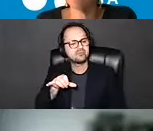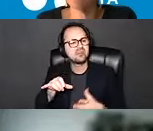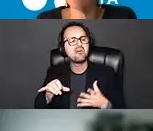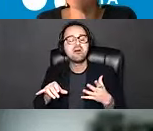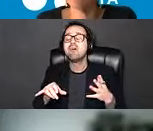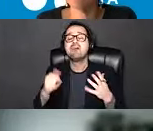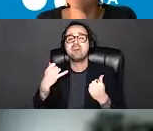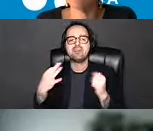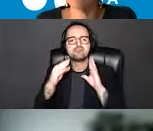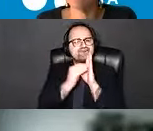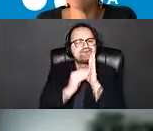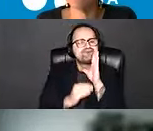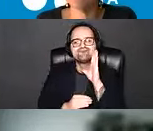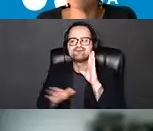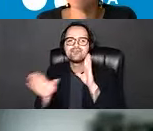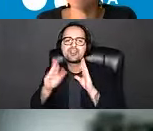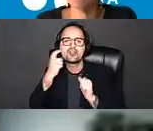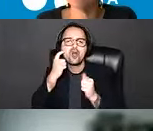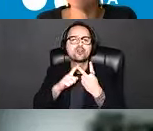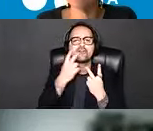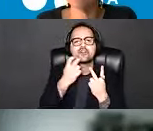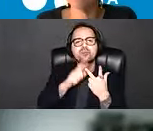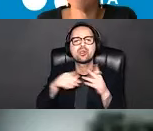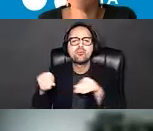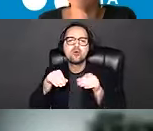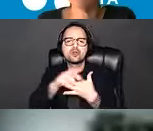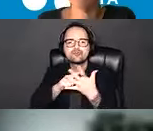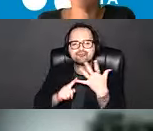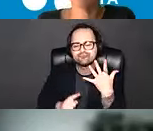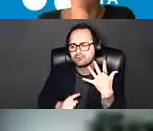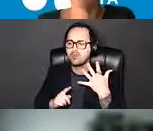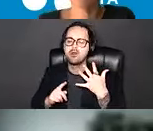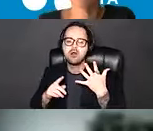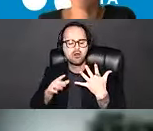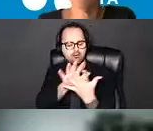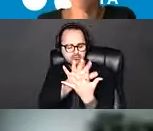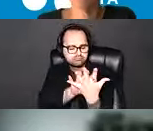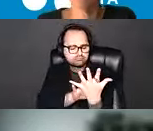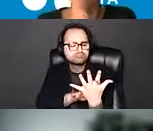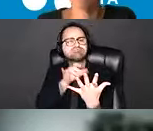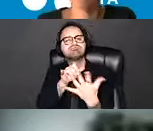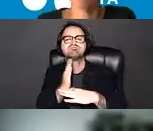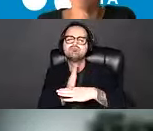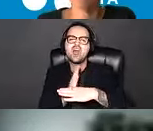plot their cognitive and verbal and motor ability, it all sort of has, an average